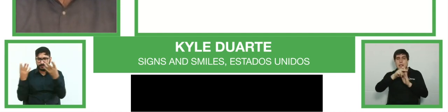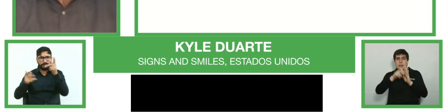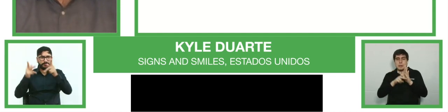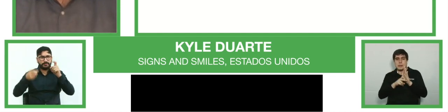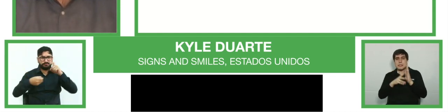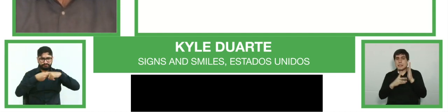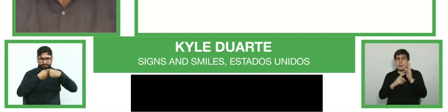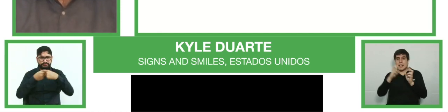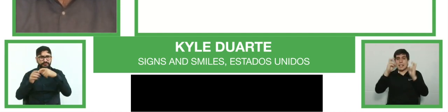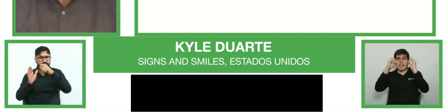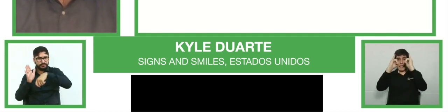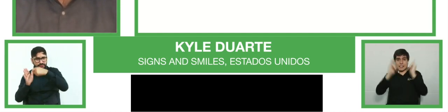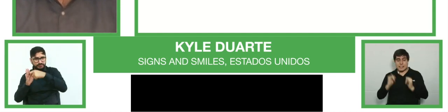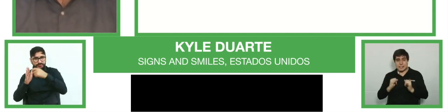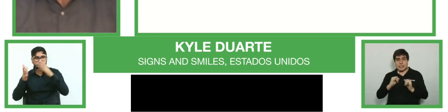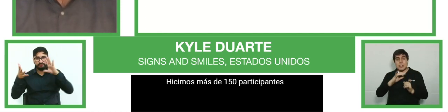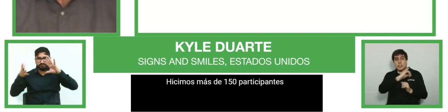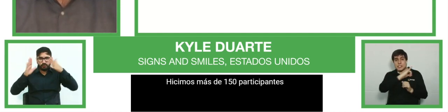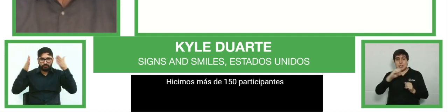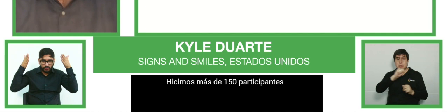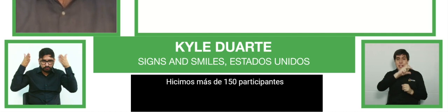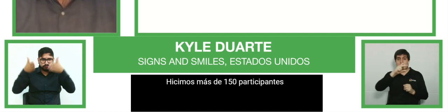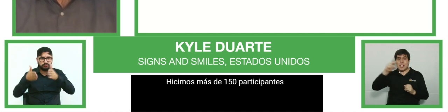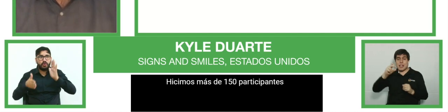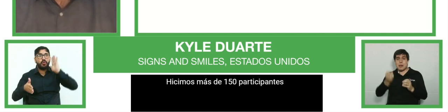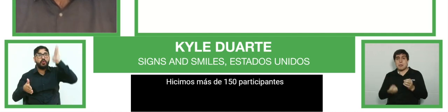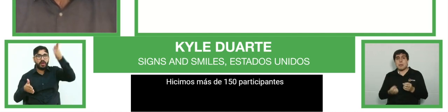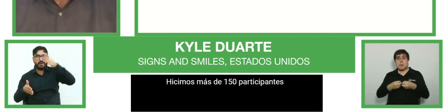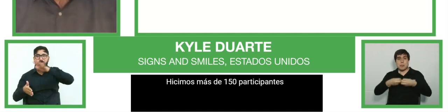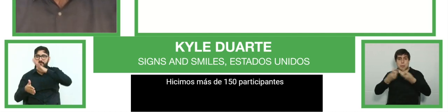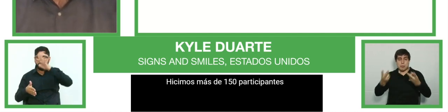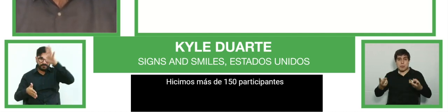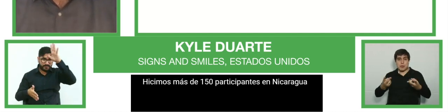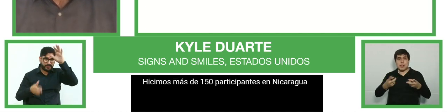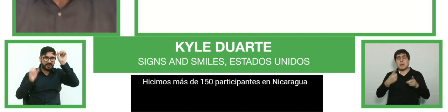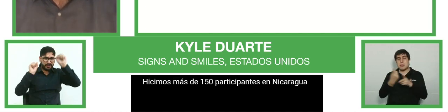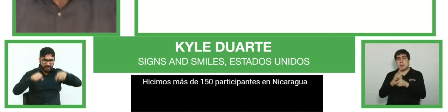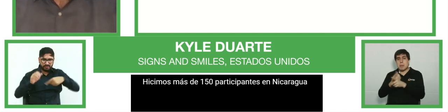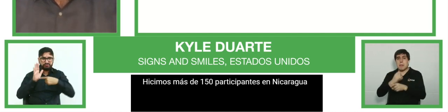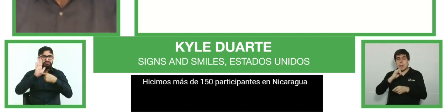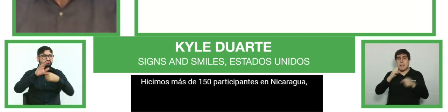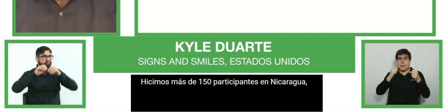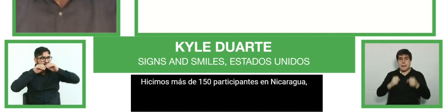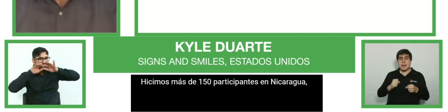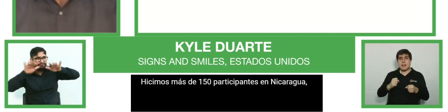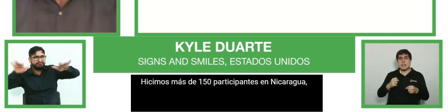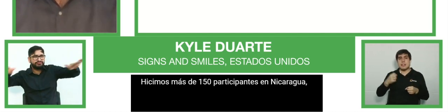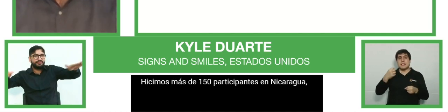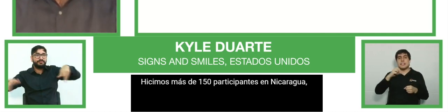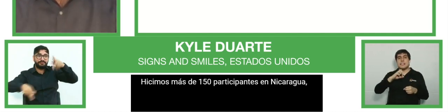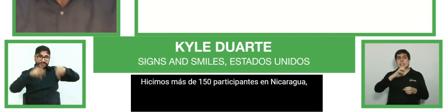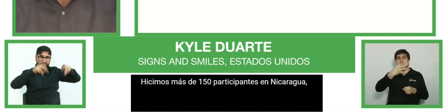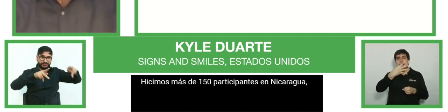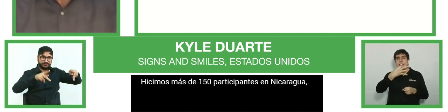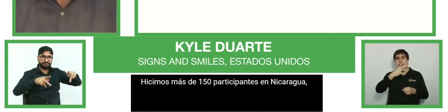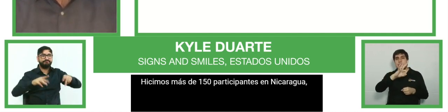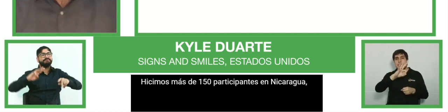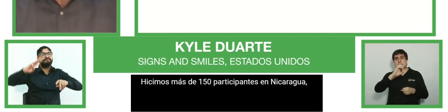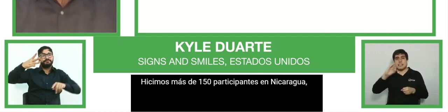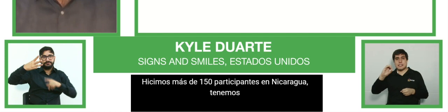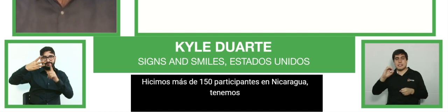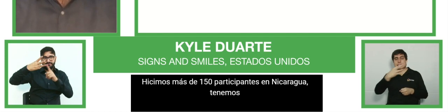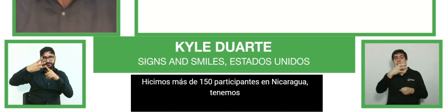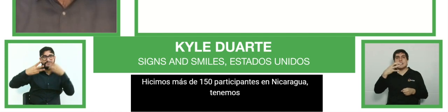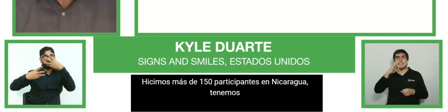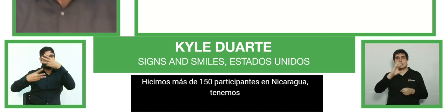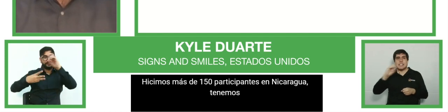300 users on the Google Play Store. Of course, we feel that we can do better. So we need to figure out how it is that we can get